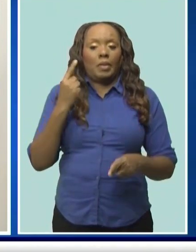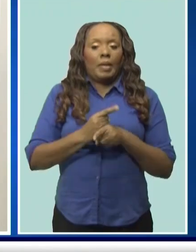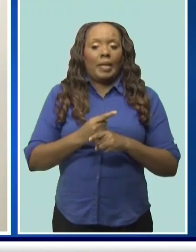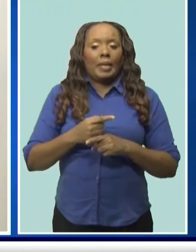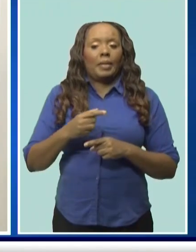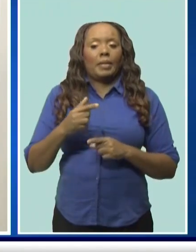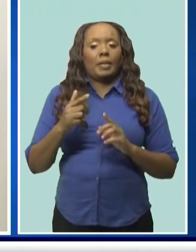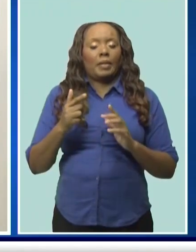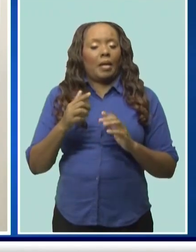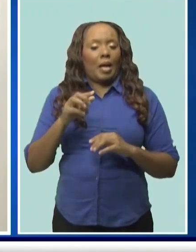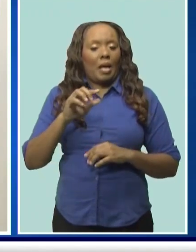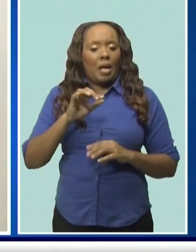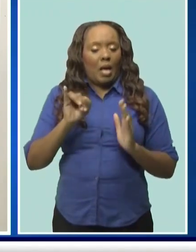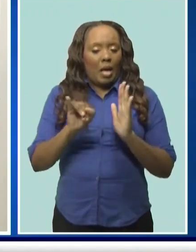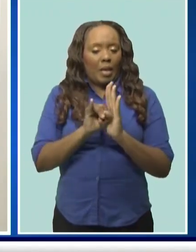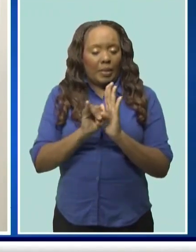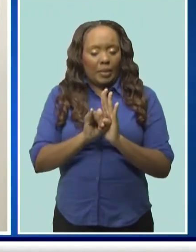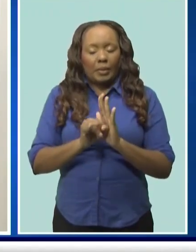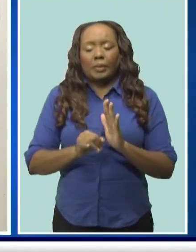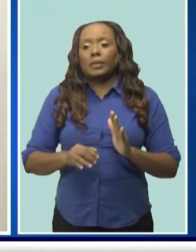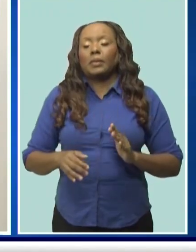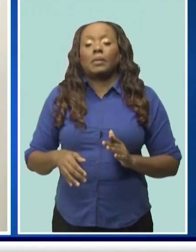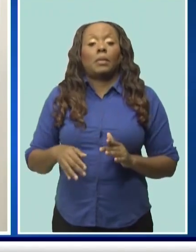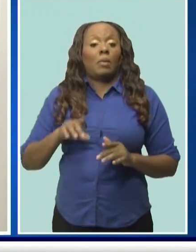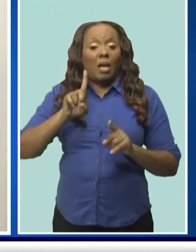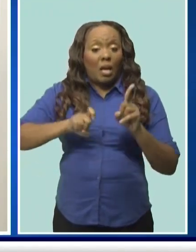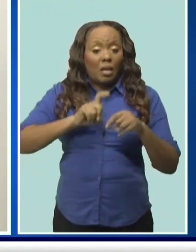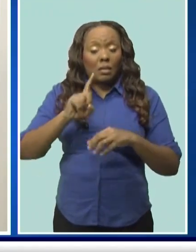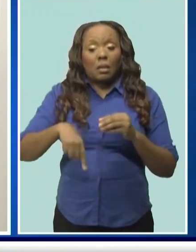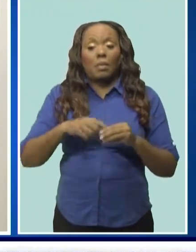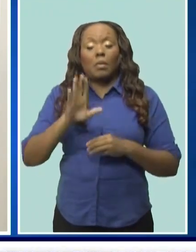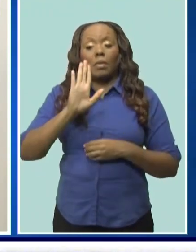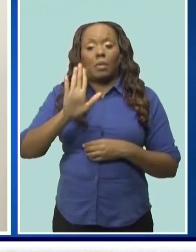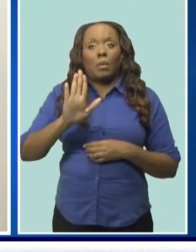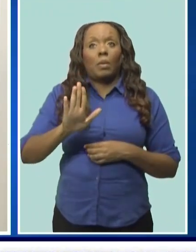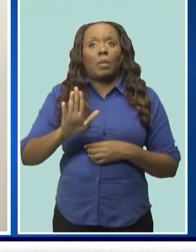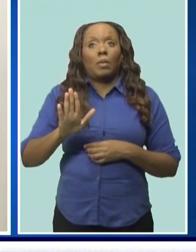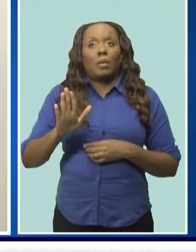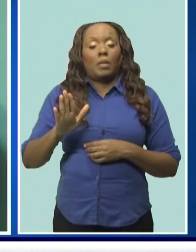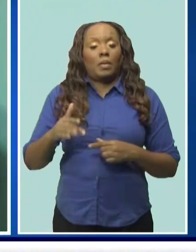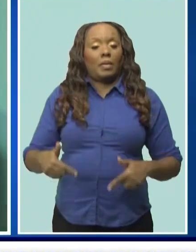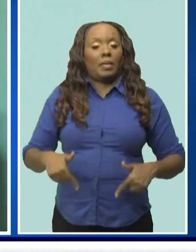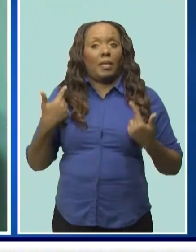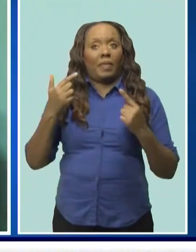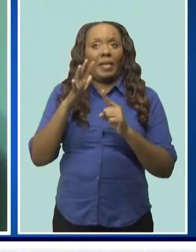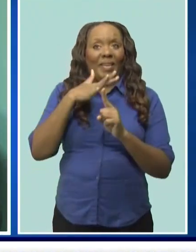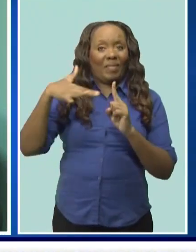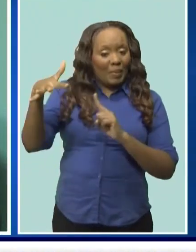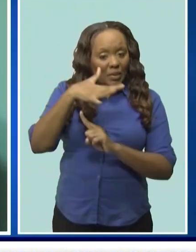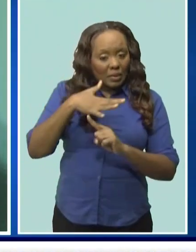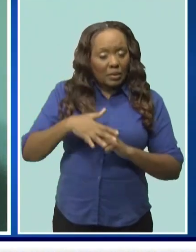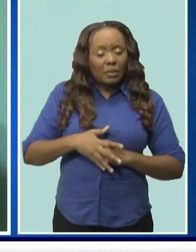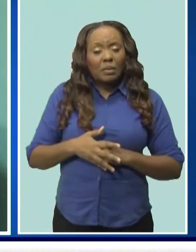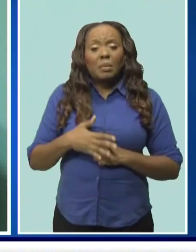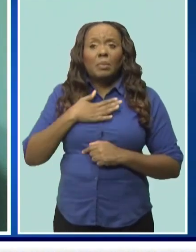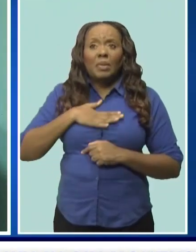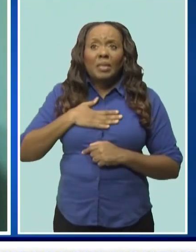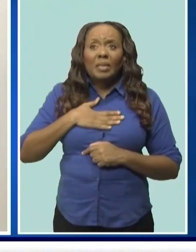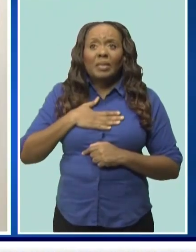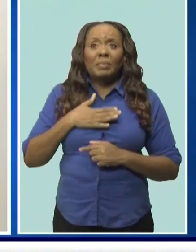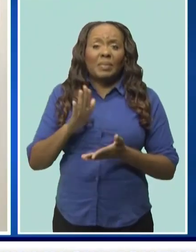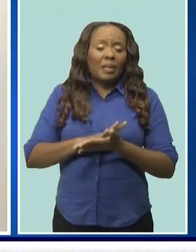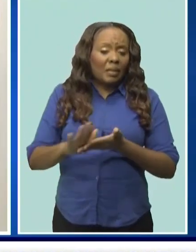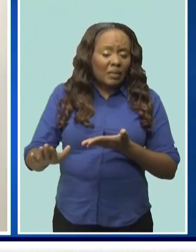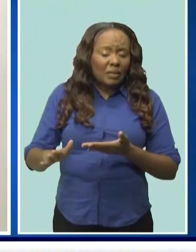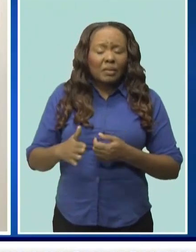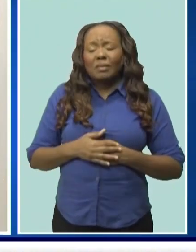living conditions. I'm asking Barbadians to be nice and to respond to these questions with some grace. I